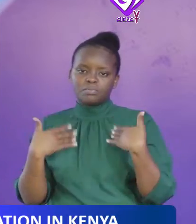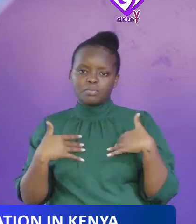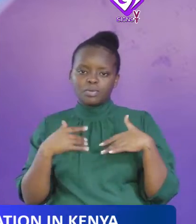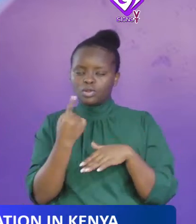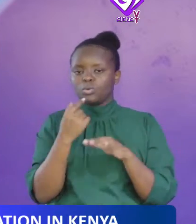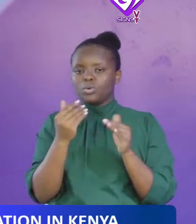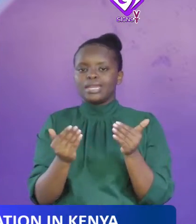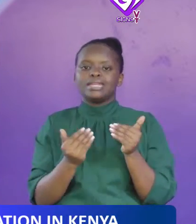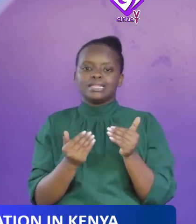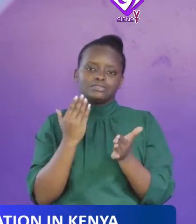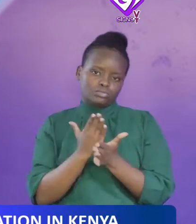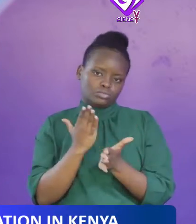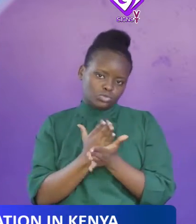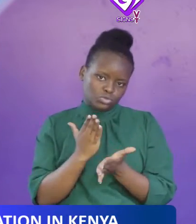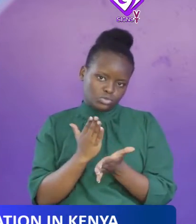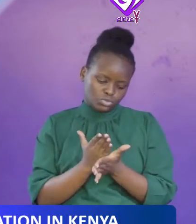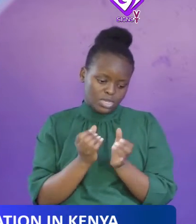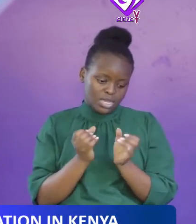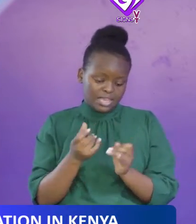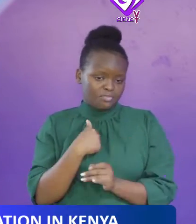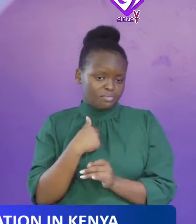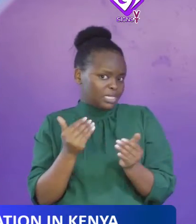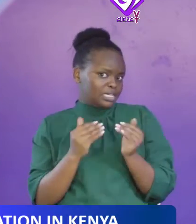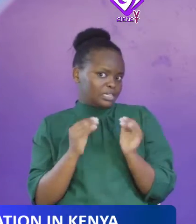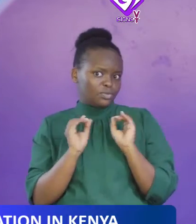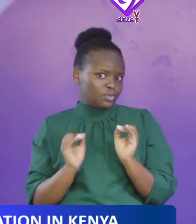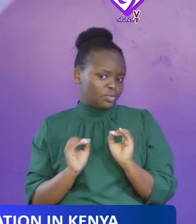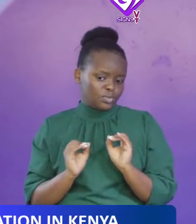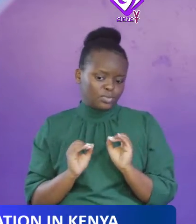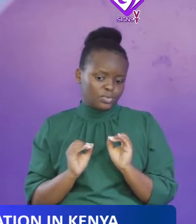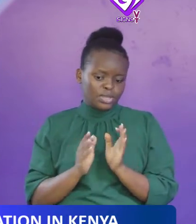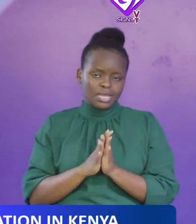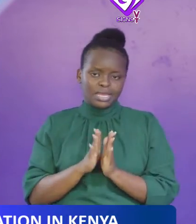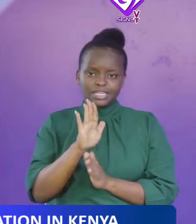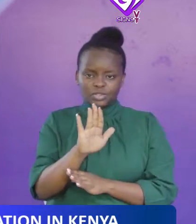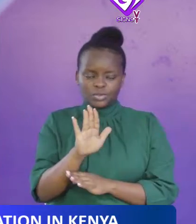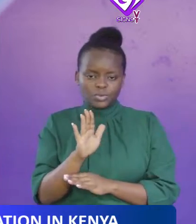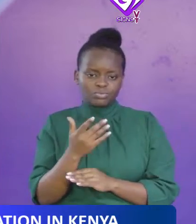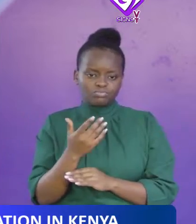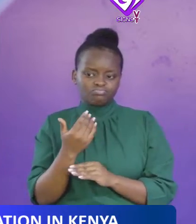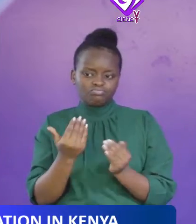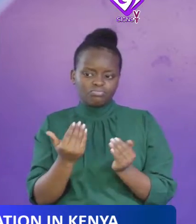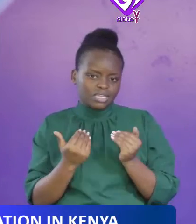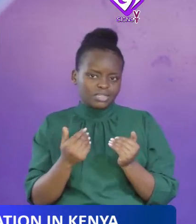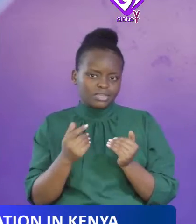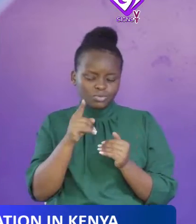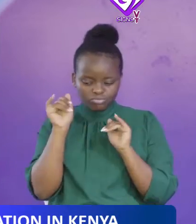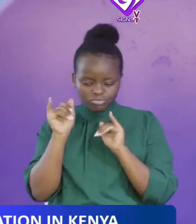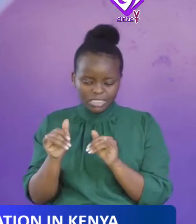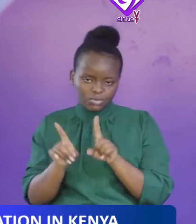needed it. Yeah, because if I don't need it and I'm given and you're denied, it means you'll have to stay at home.